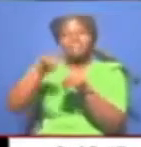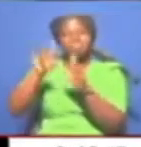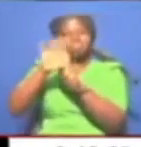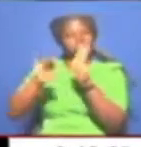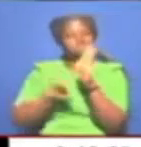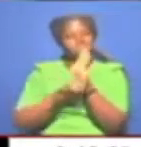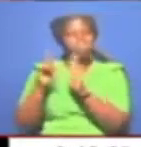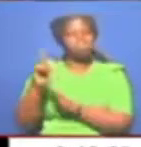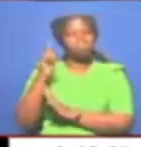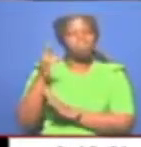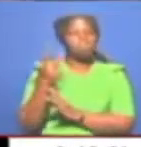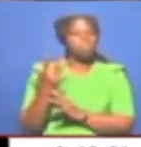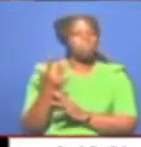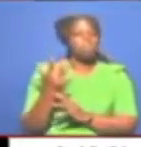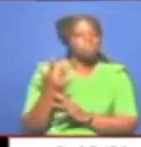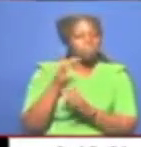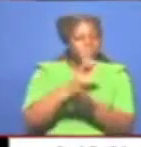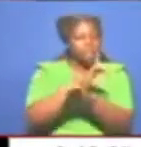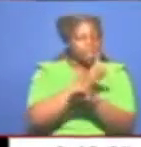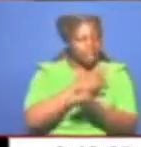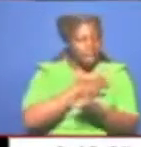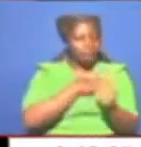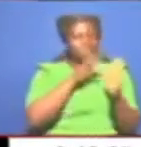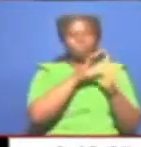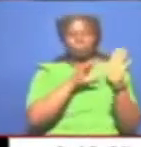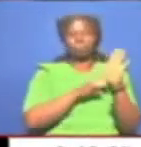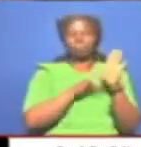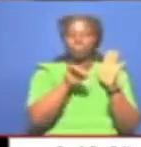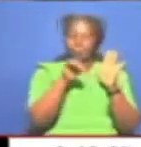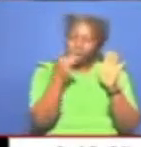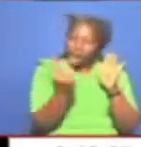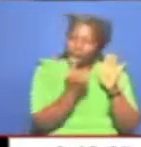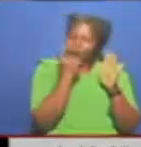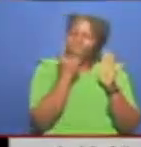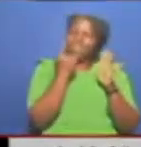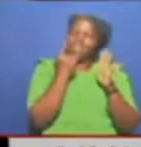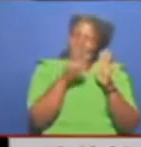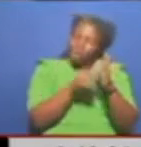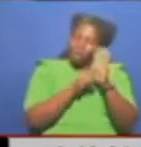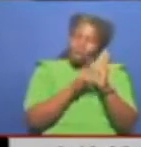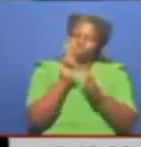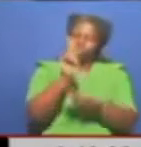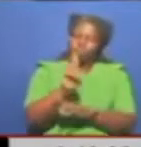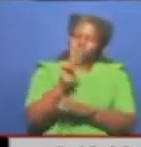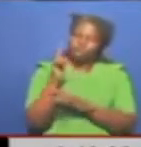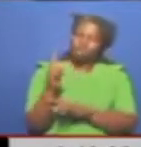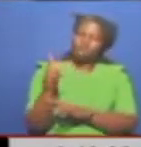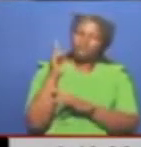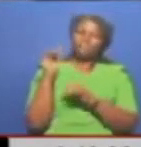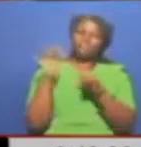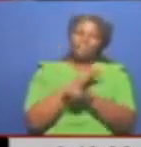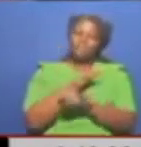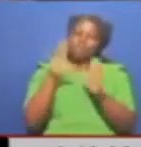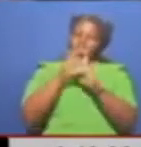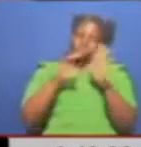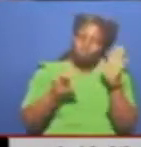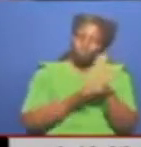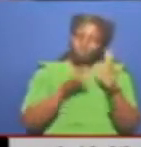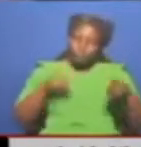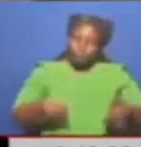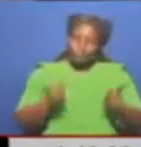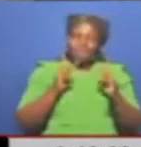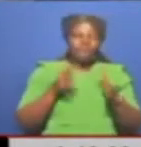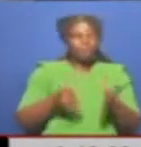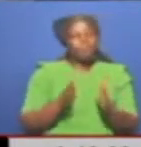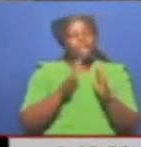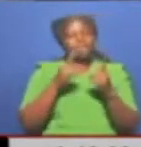Constitution of ours. You are confined only to using legally and constitutionally permitted defense mechanisms and not go beyond what